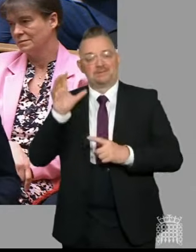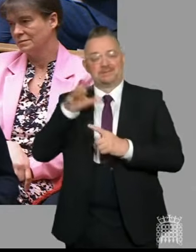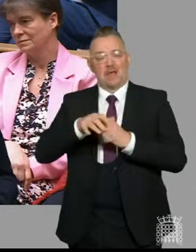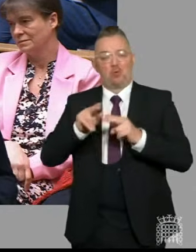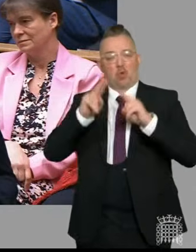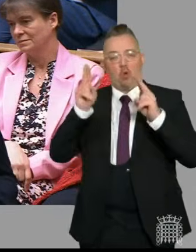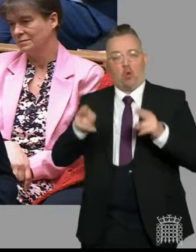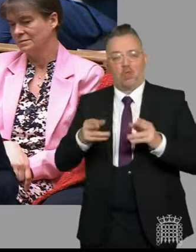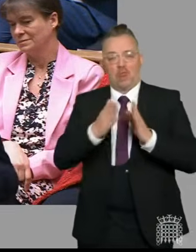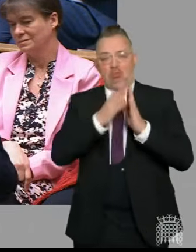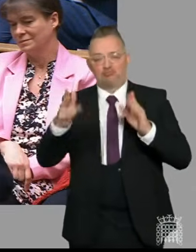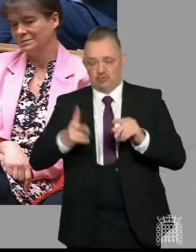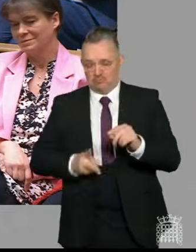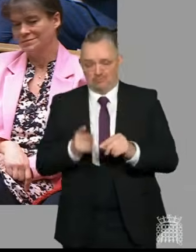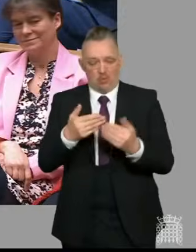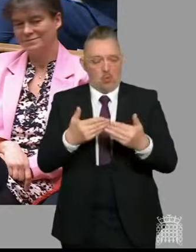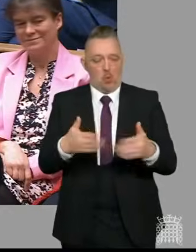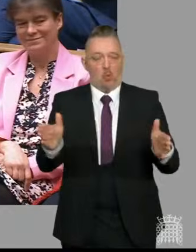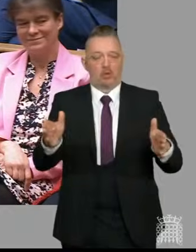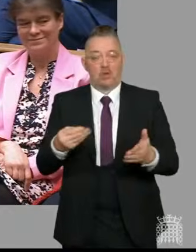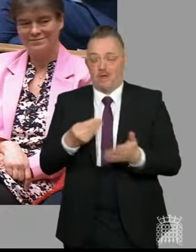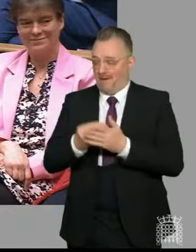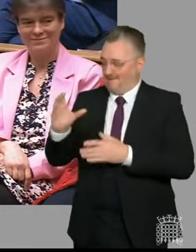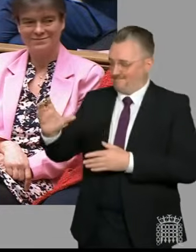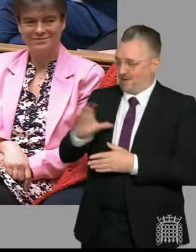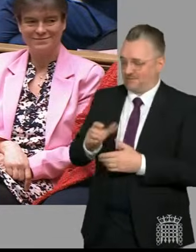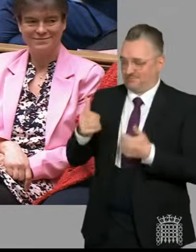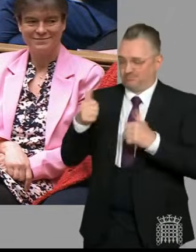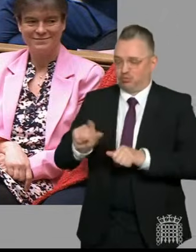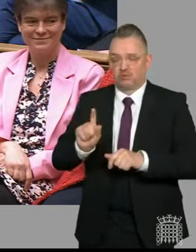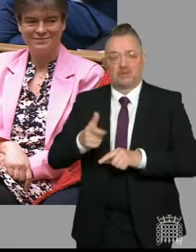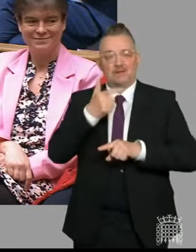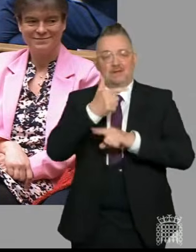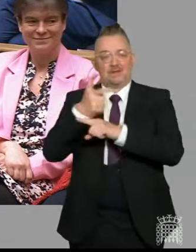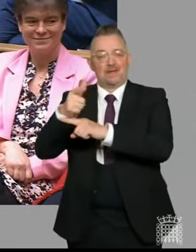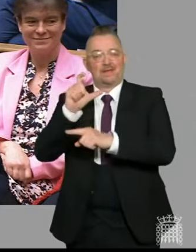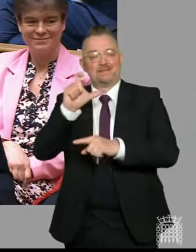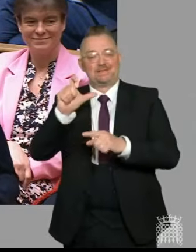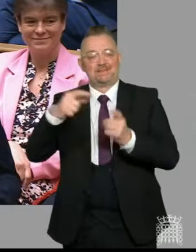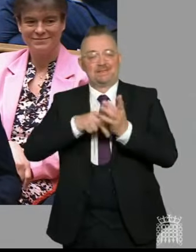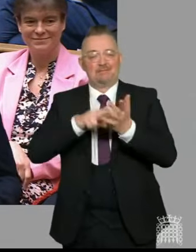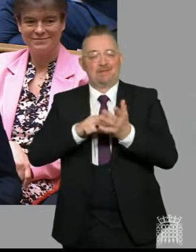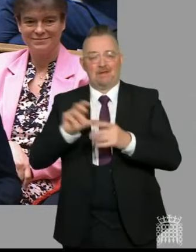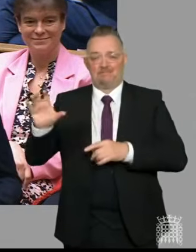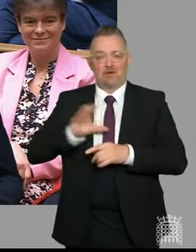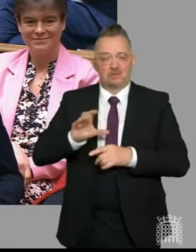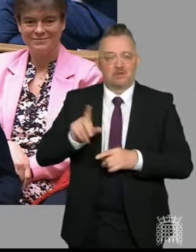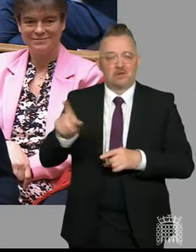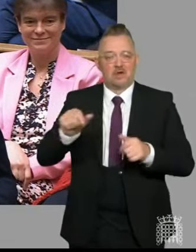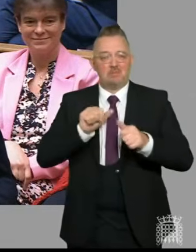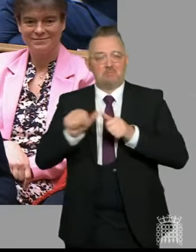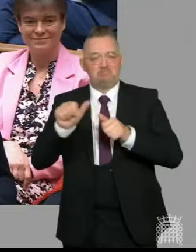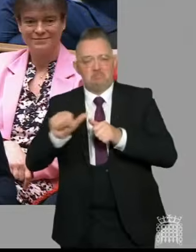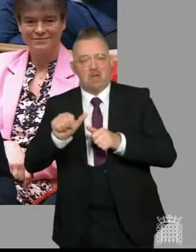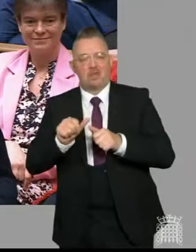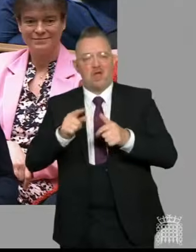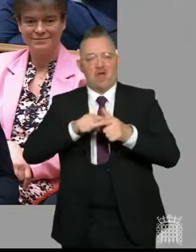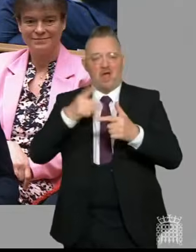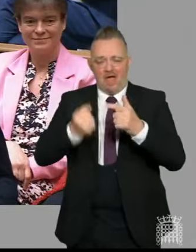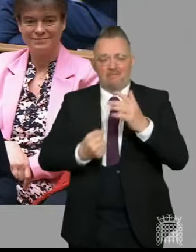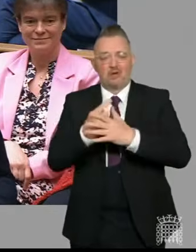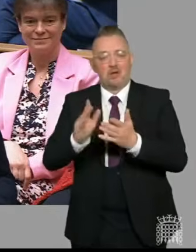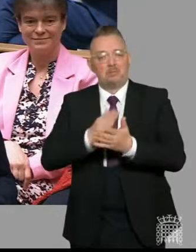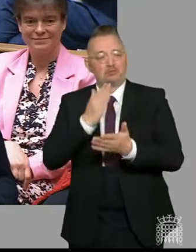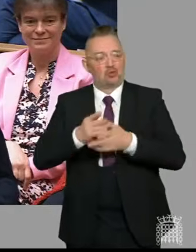additional CCTV, a new alley gates and better lighting in Tunstall to make sure our streets are safe, breathing new life as well